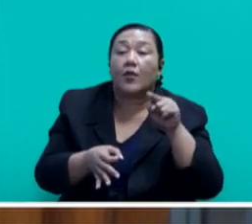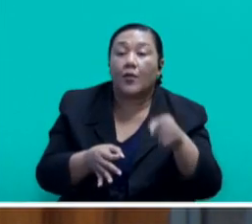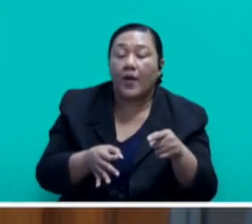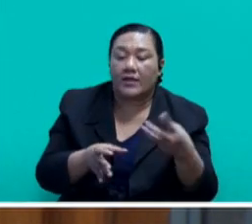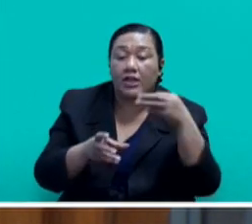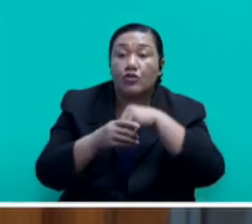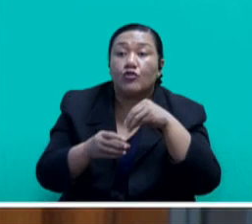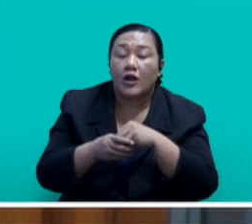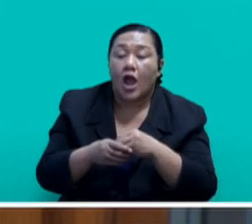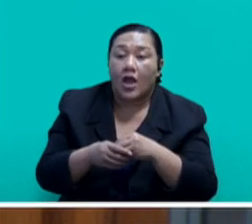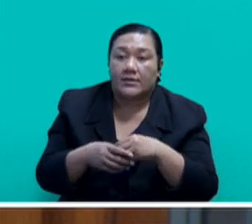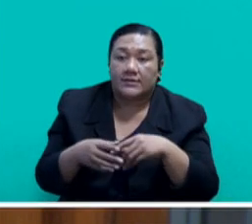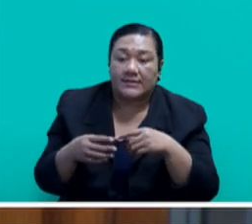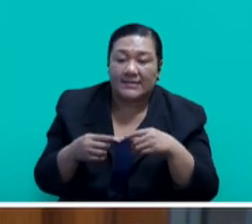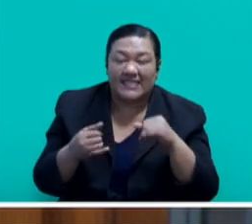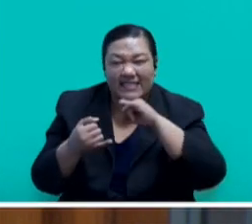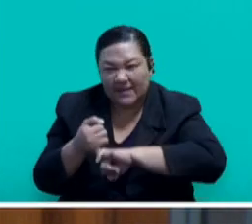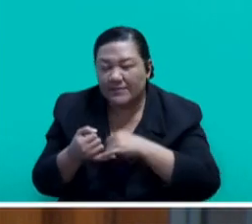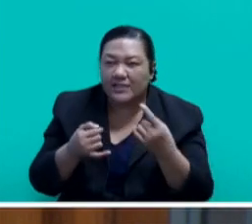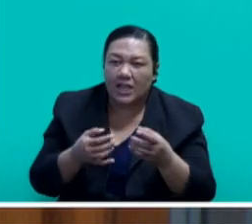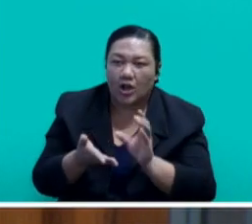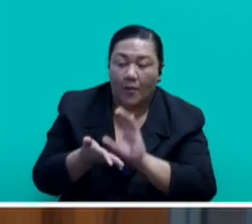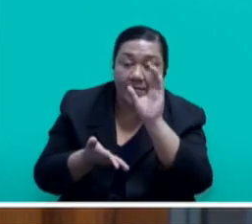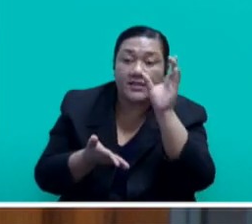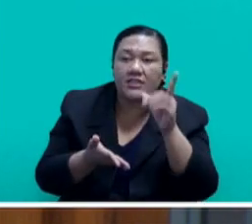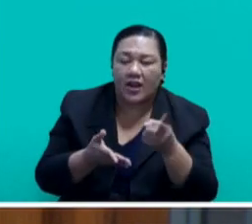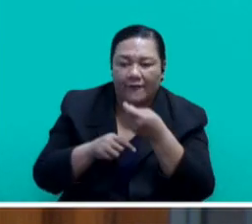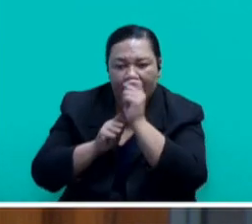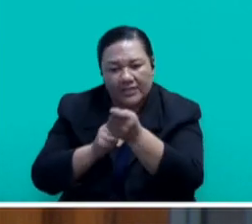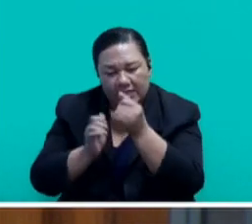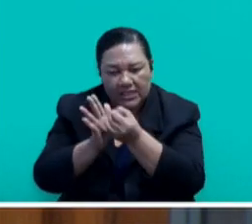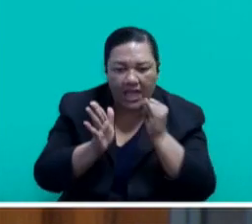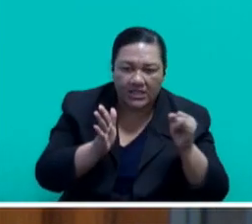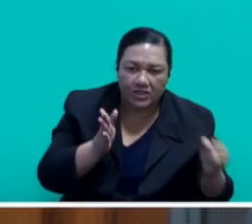and commercial fish flocks, resource owners, fishing industry,